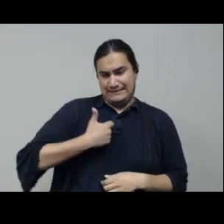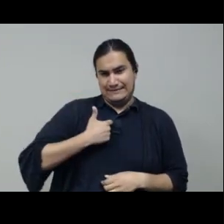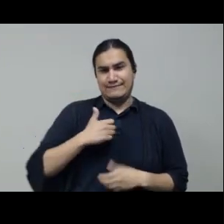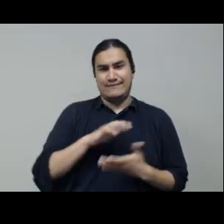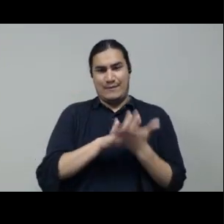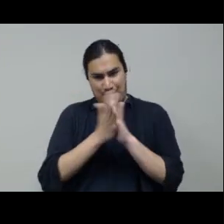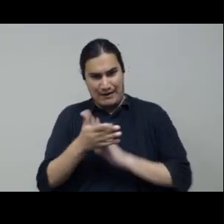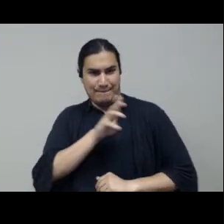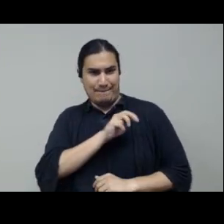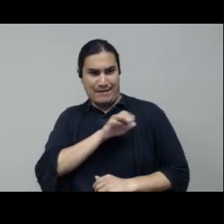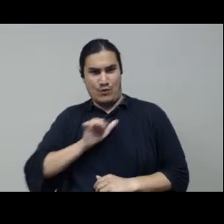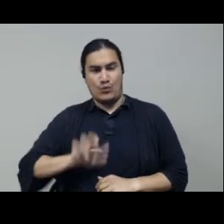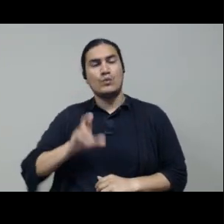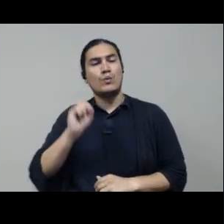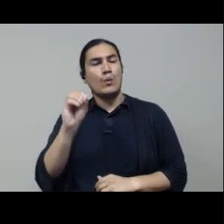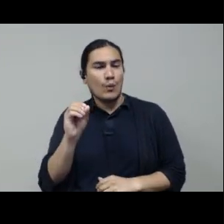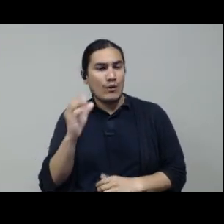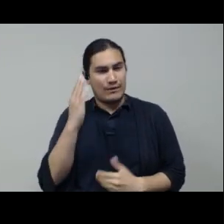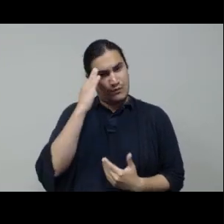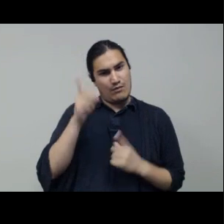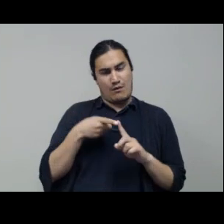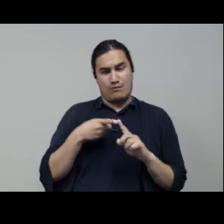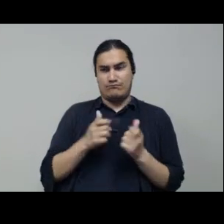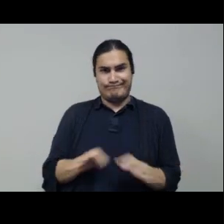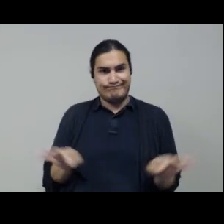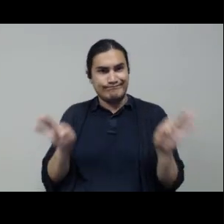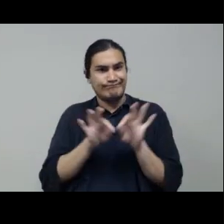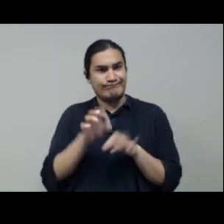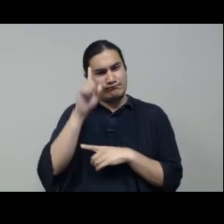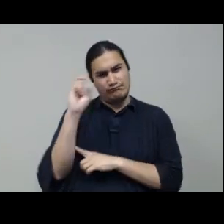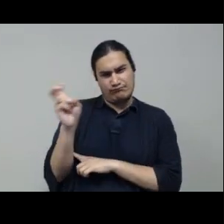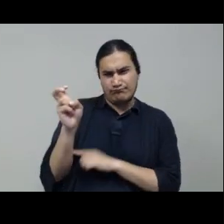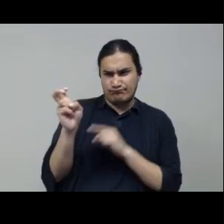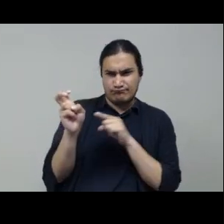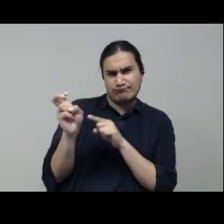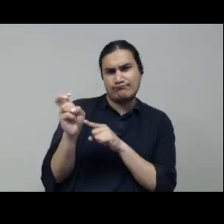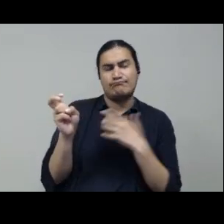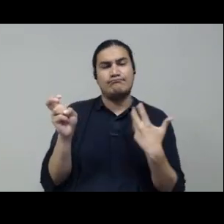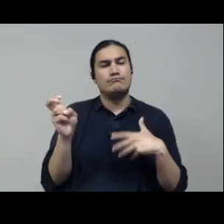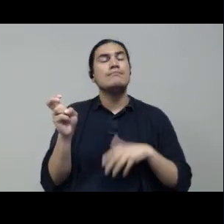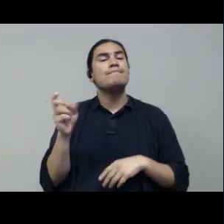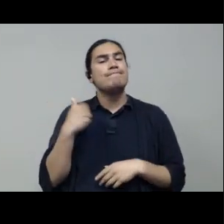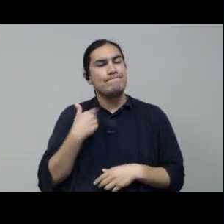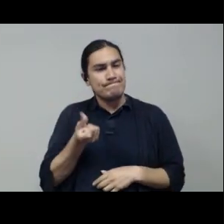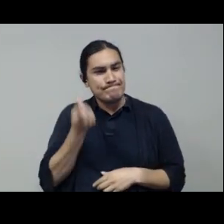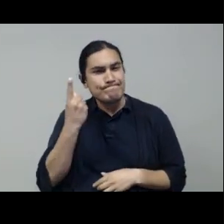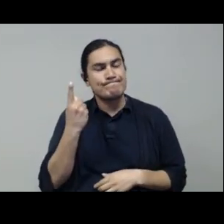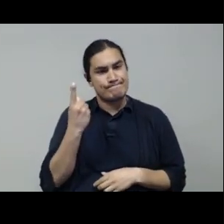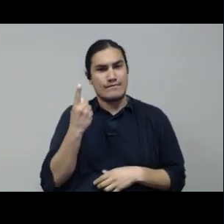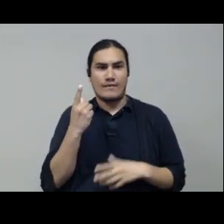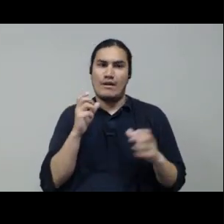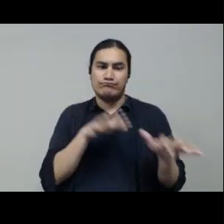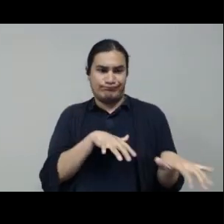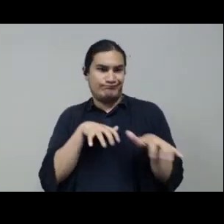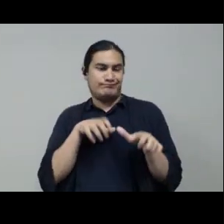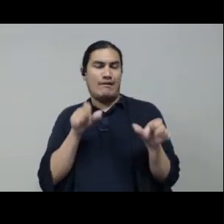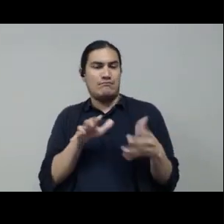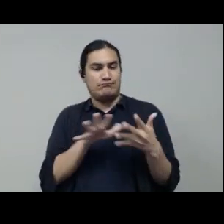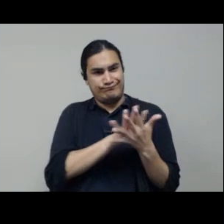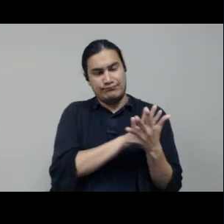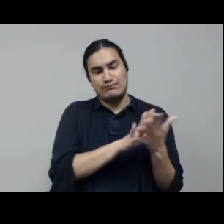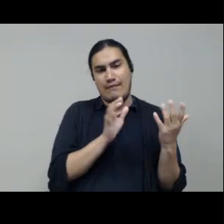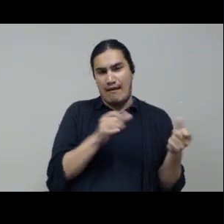So I know about the importance of transportation, and I understand what congestion can do in terms